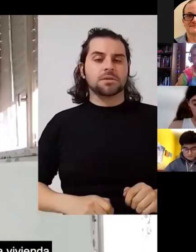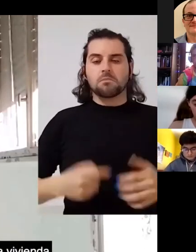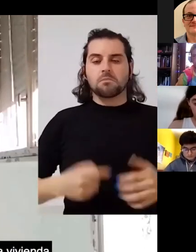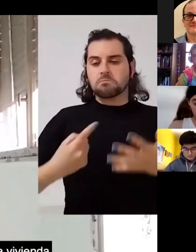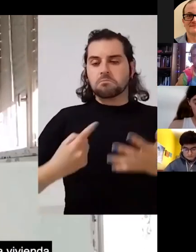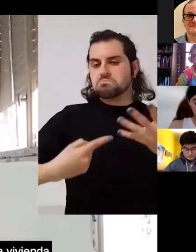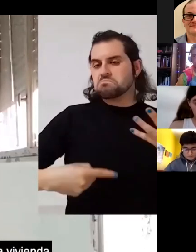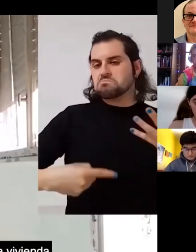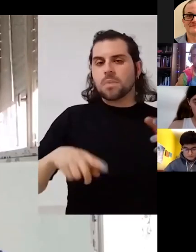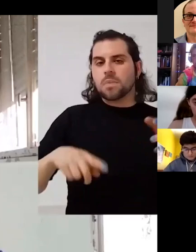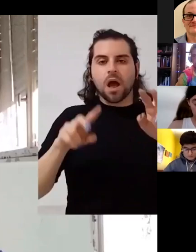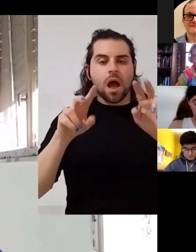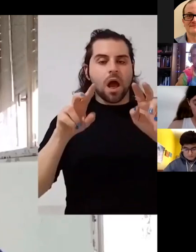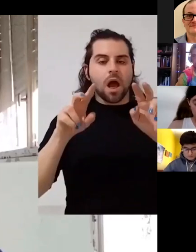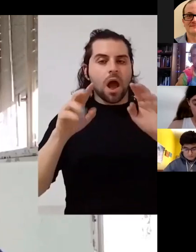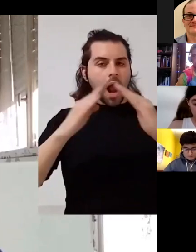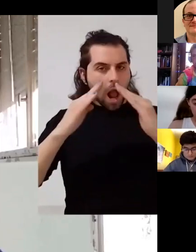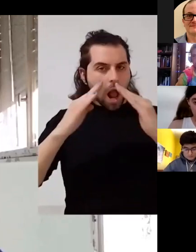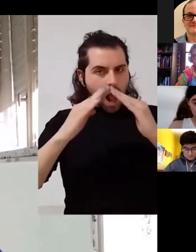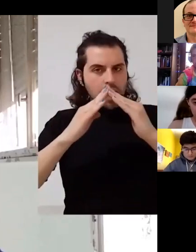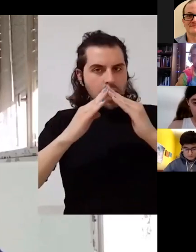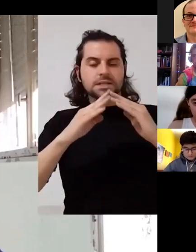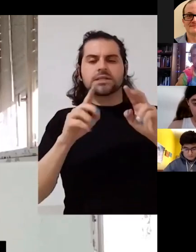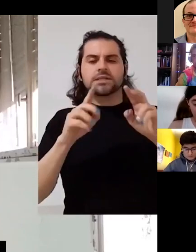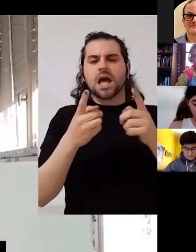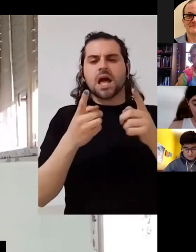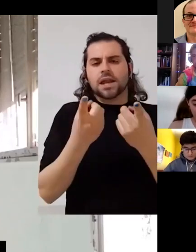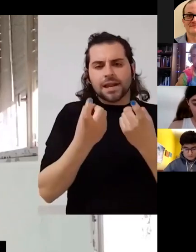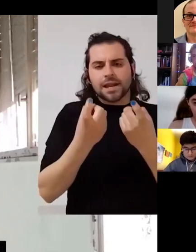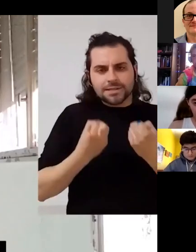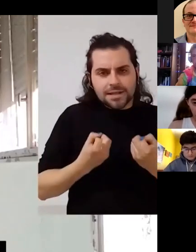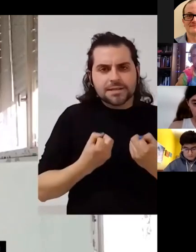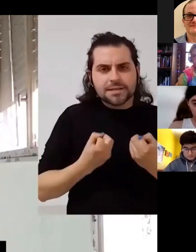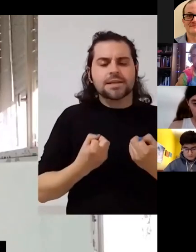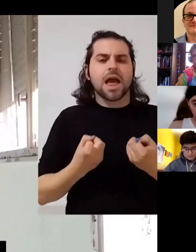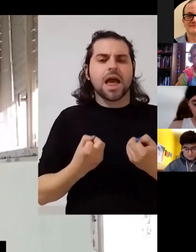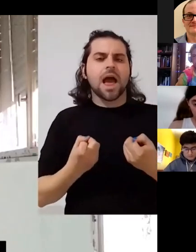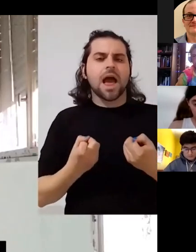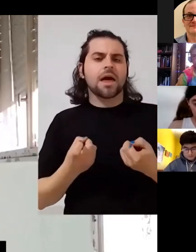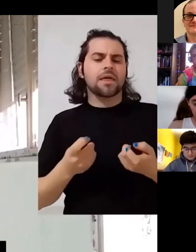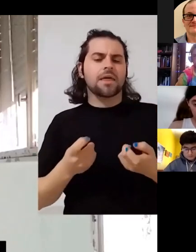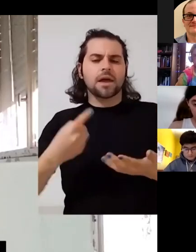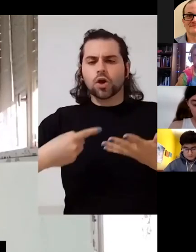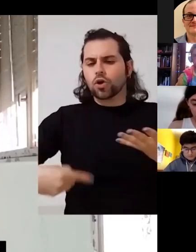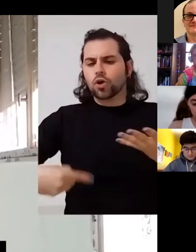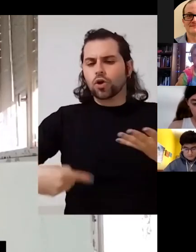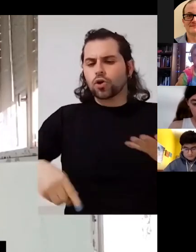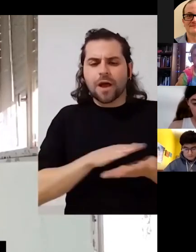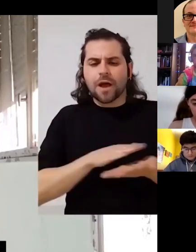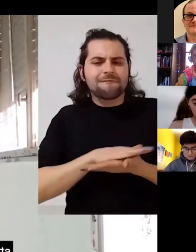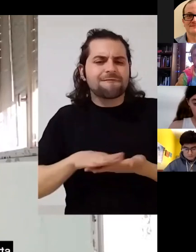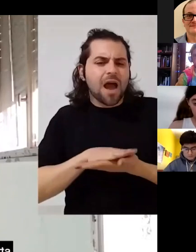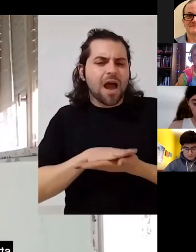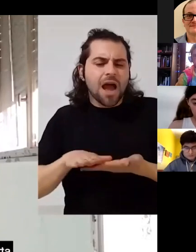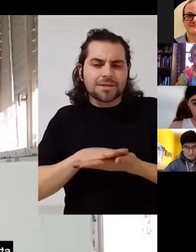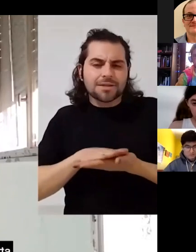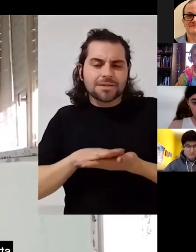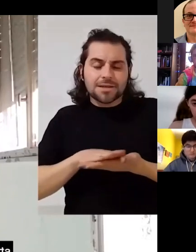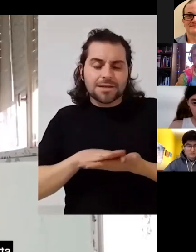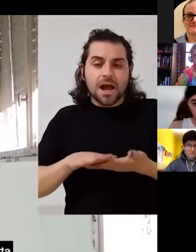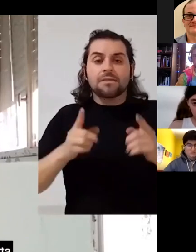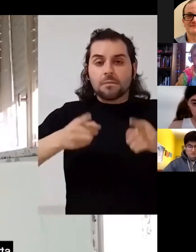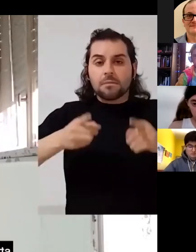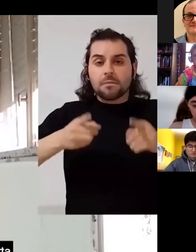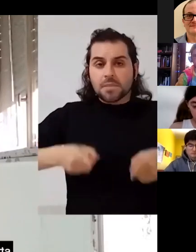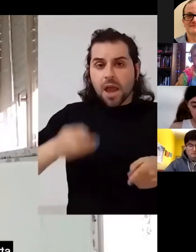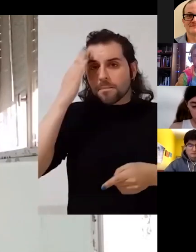or having our basic needs covered as housing, or any other situation that might put your